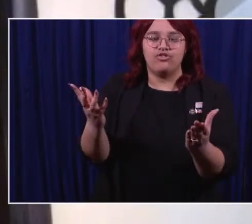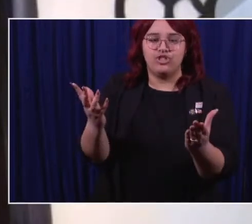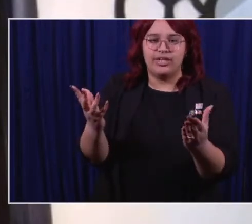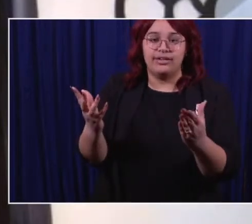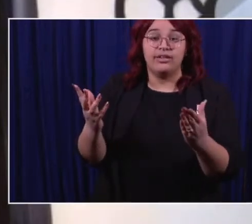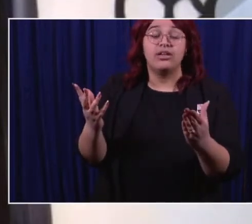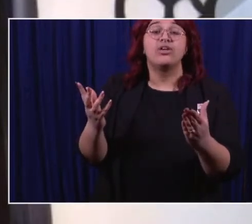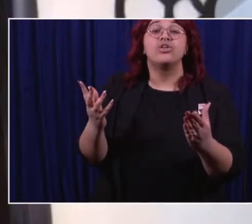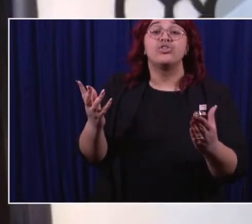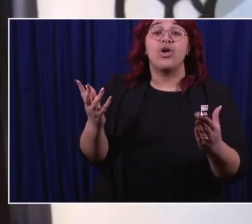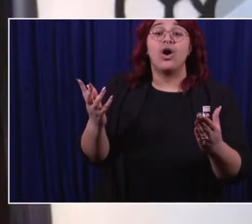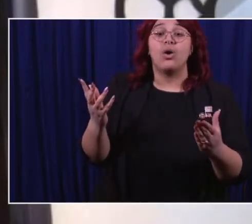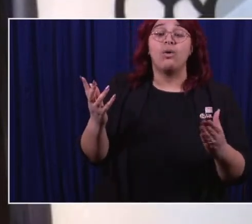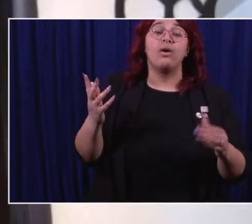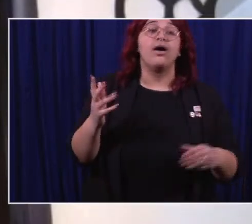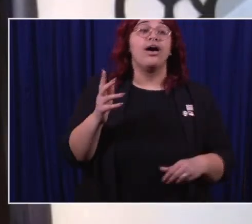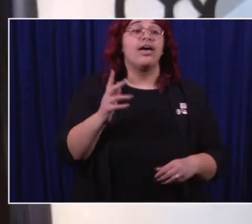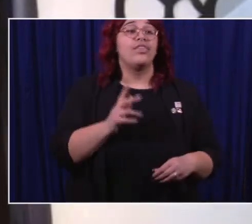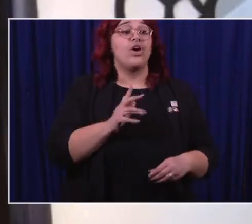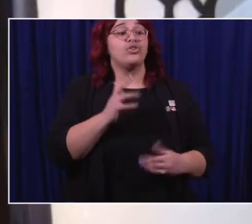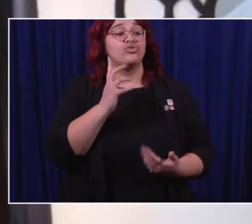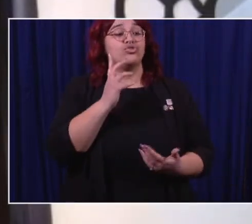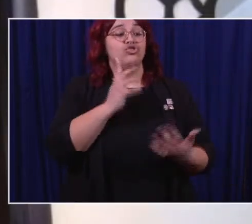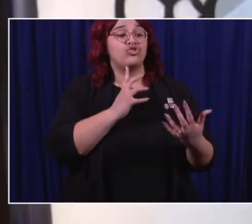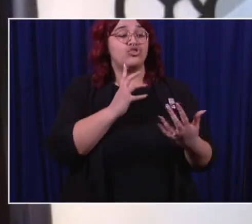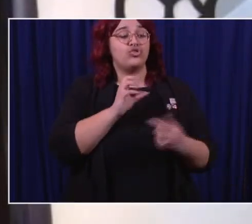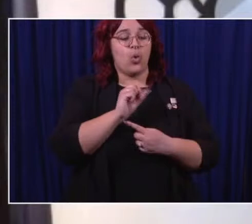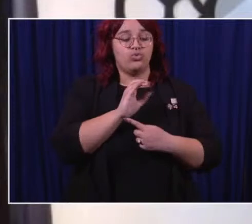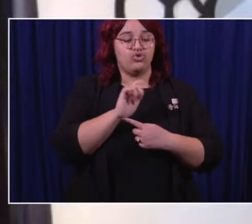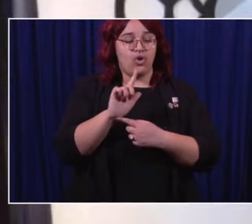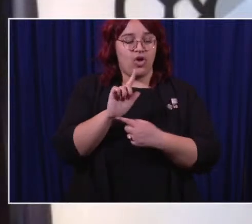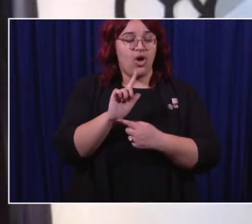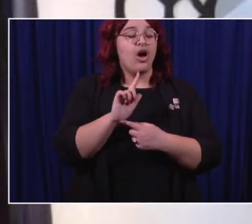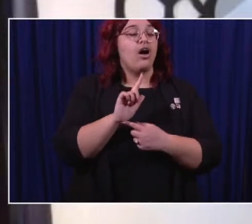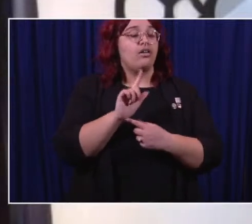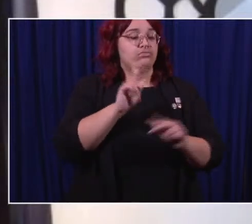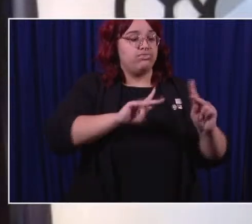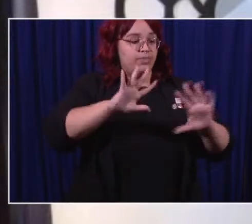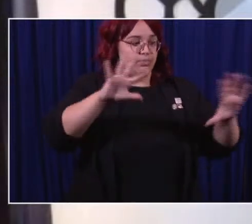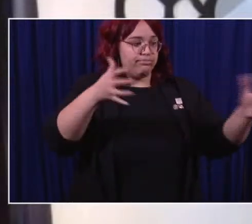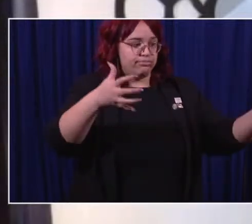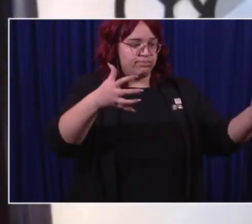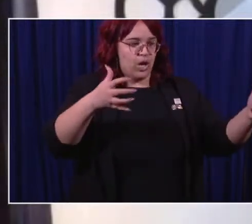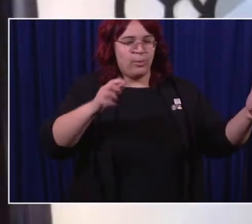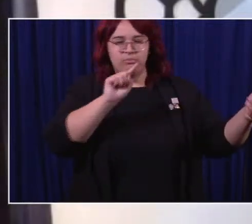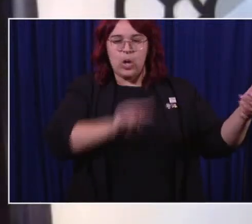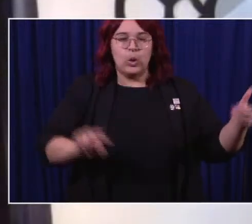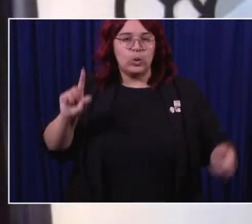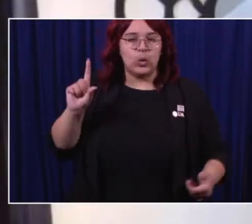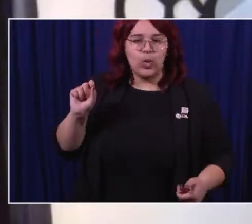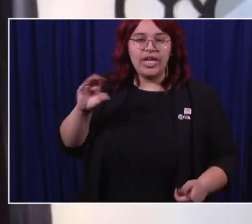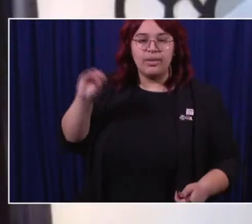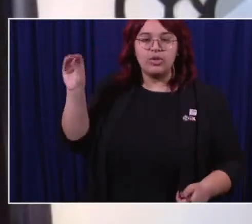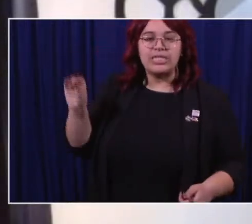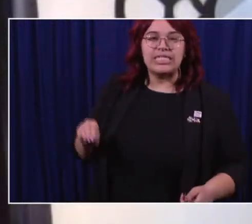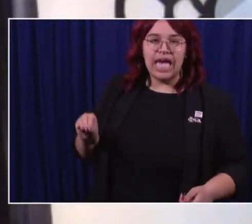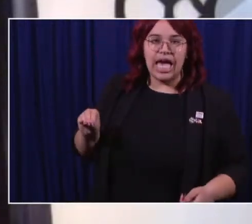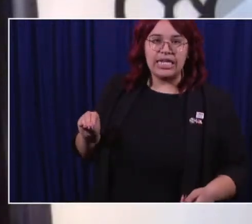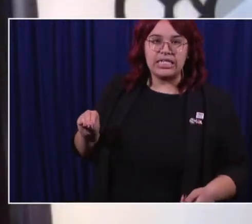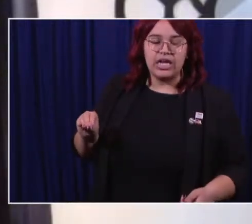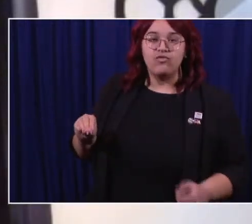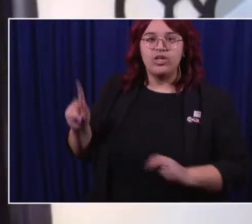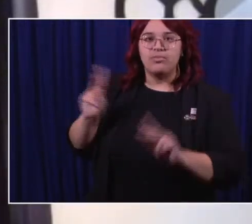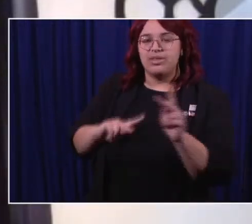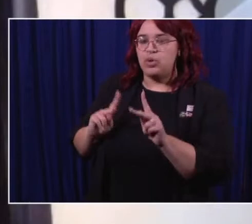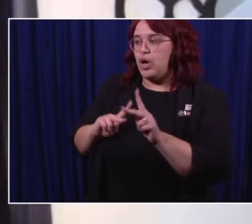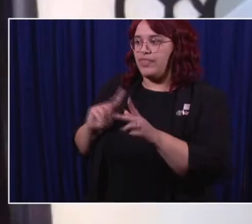of it for the social vulnerability index so that there is vaccine that accounts for some of the more hard to reach populations. That's one. Two